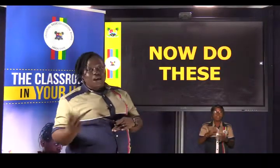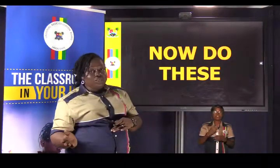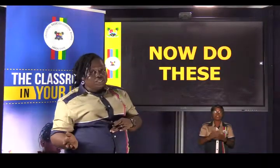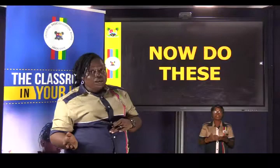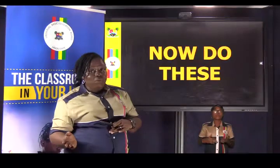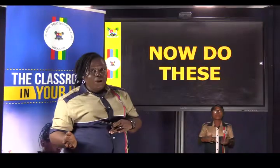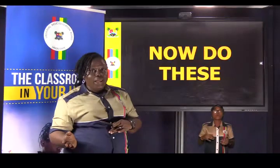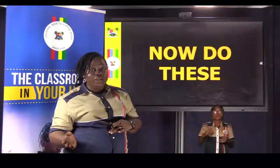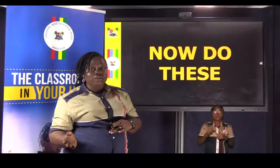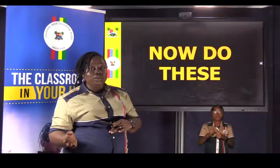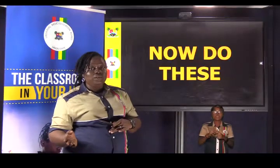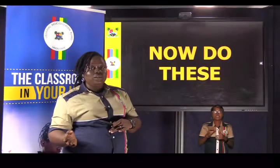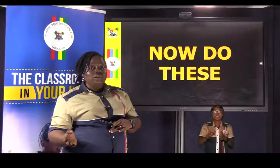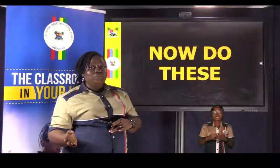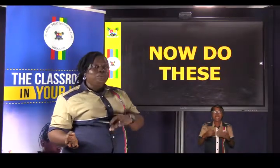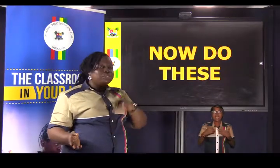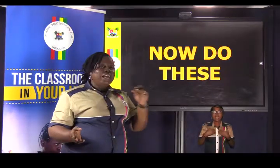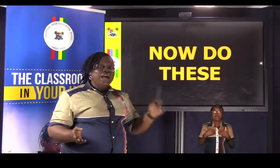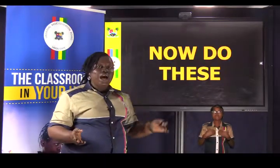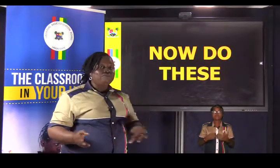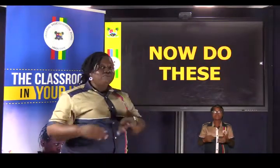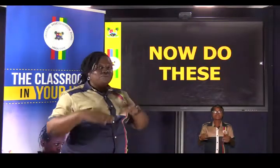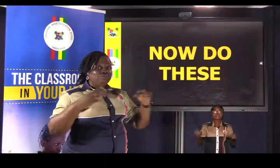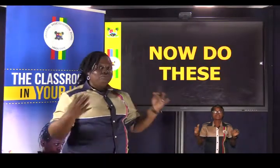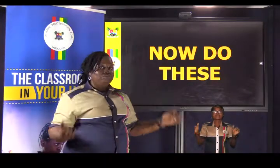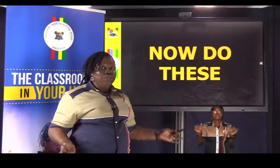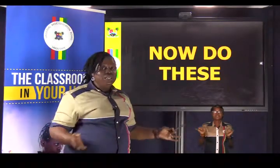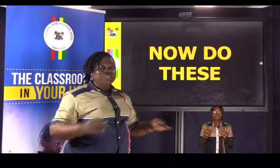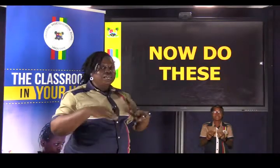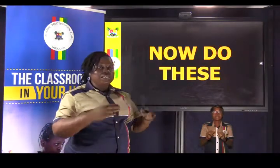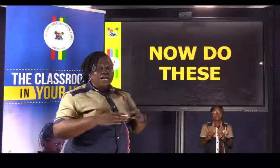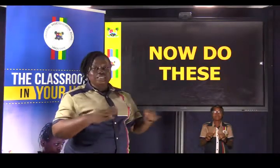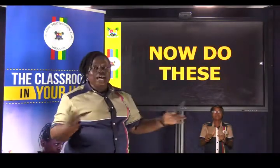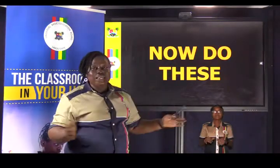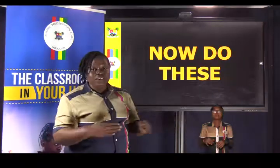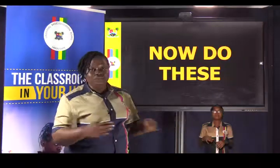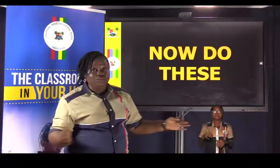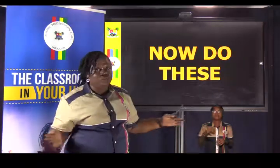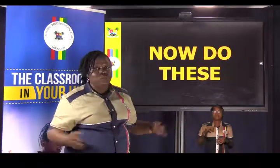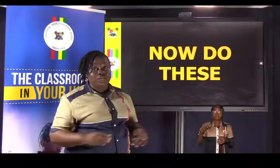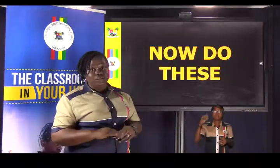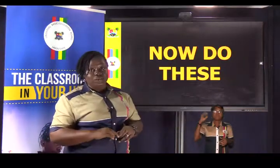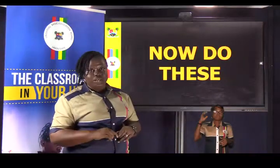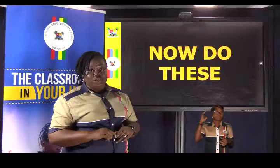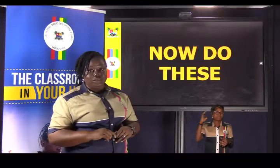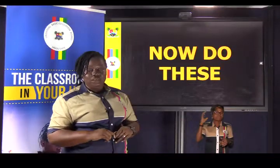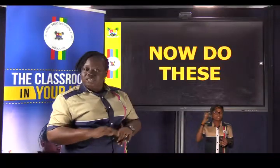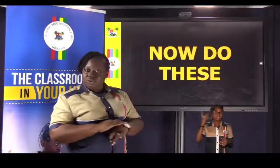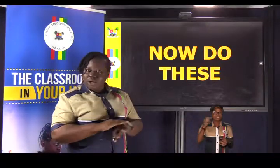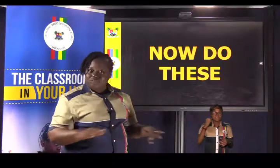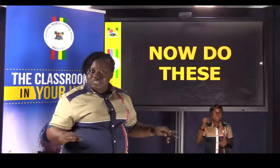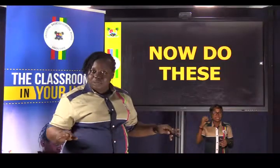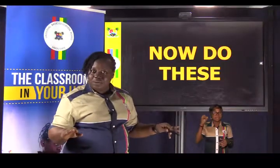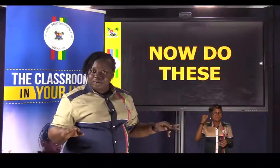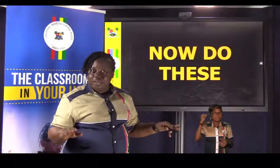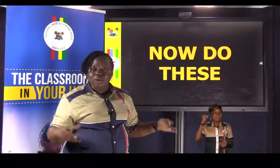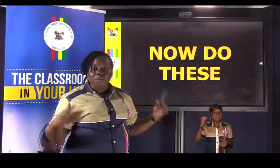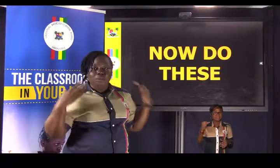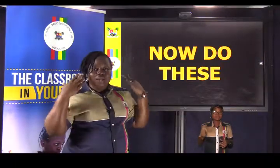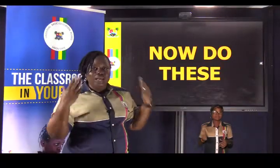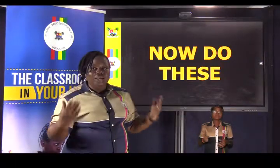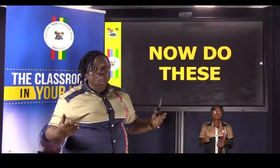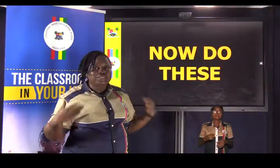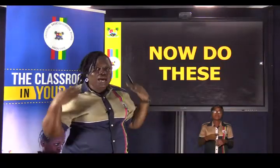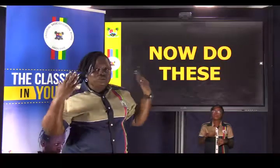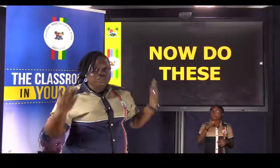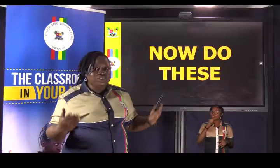that sound the same way, but they have meanings that are entirely different from one another. They don't have the same meaning,